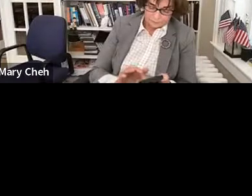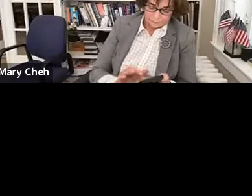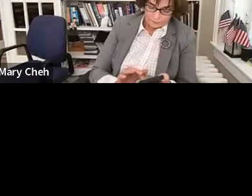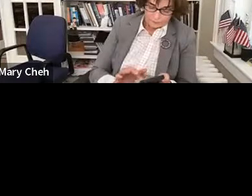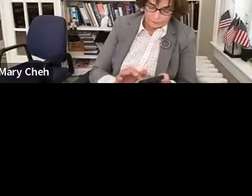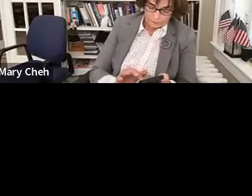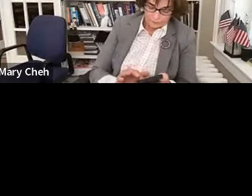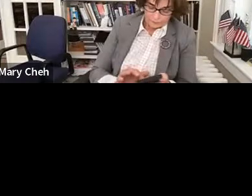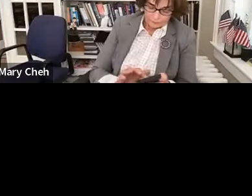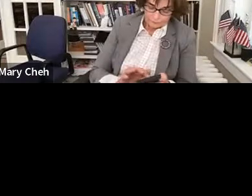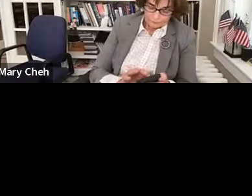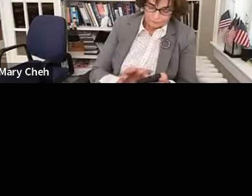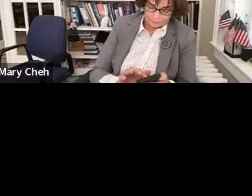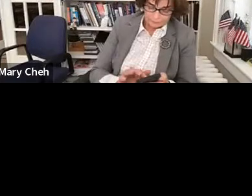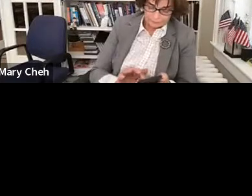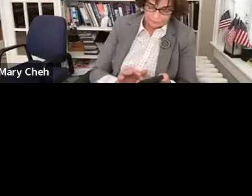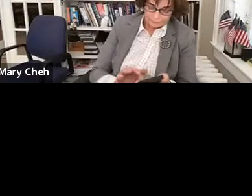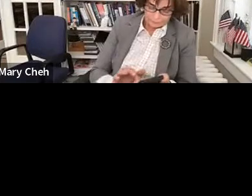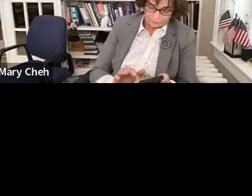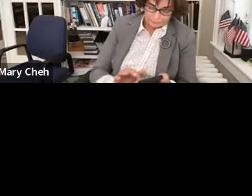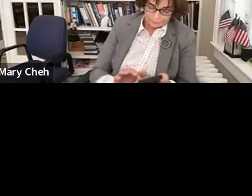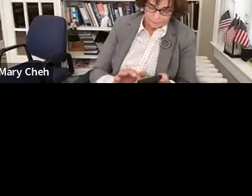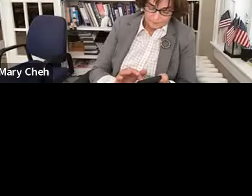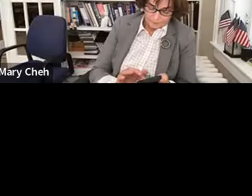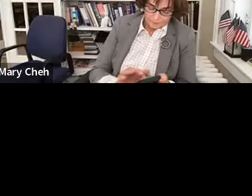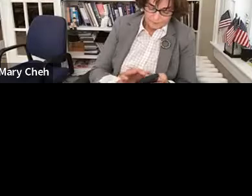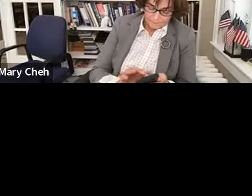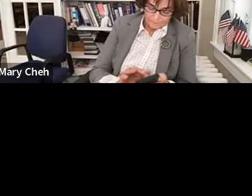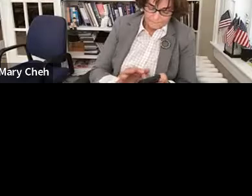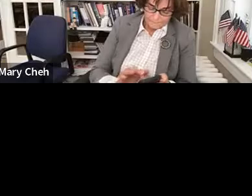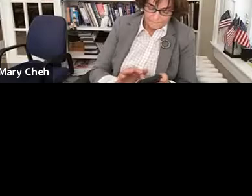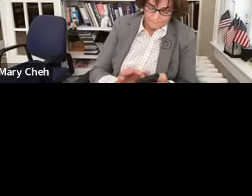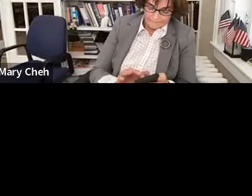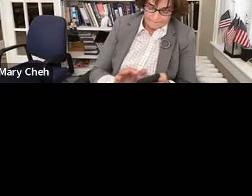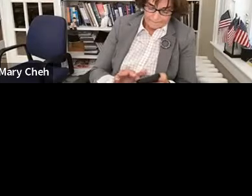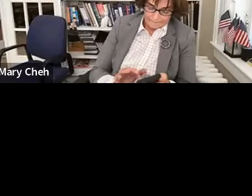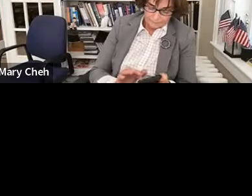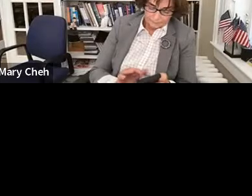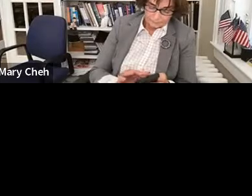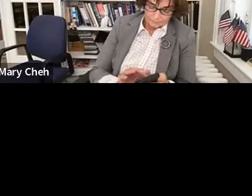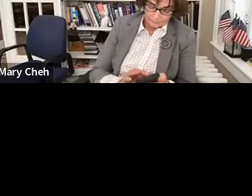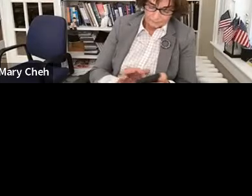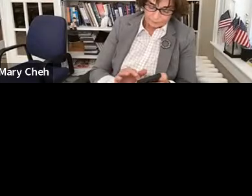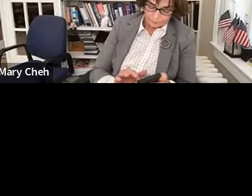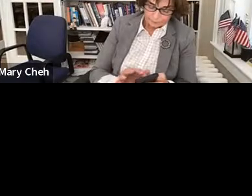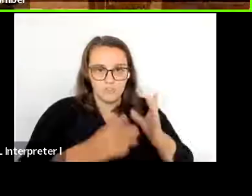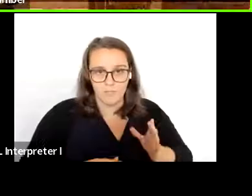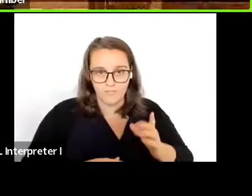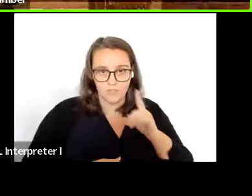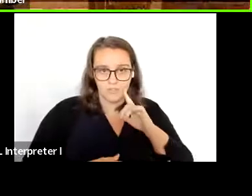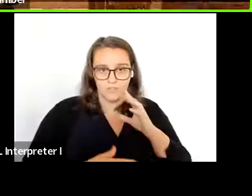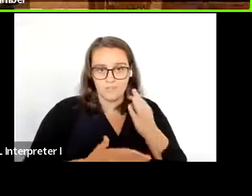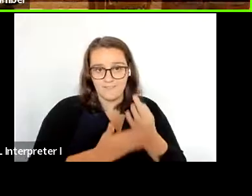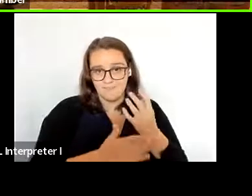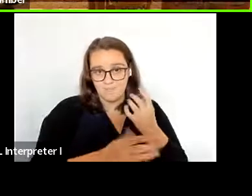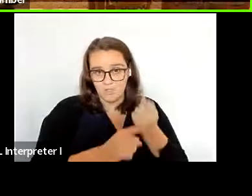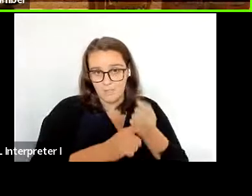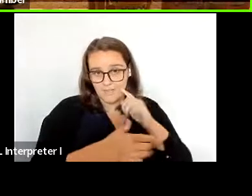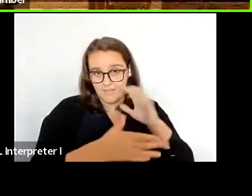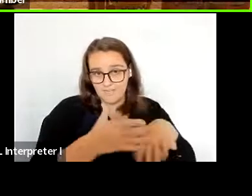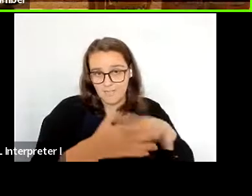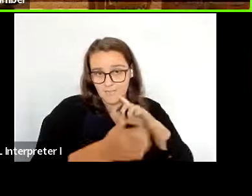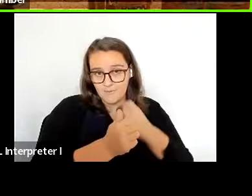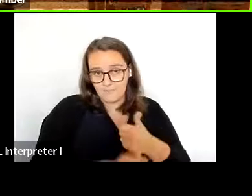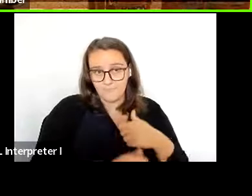is. Madam Secretary, is the record complete? Yes, it is. Madam Budget Director, does the measure's fiscal impact statement comply with council